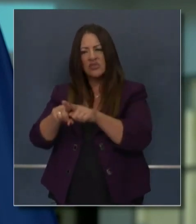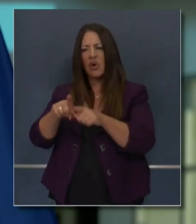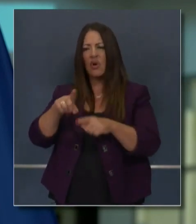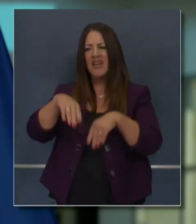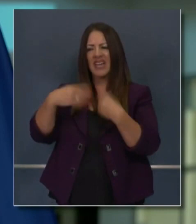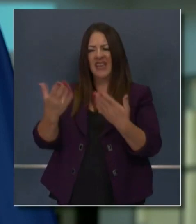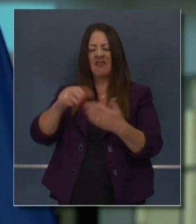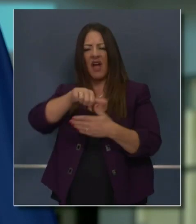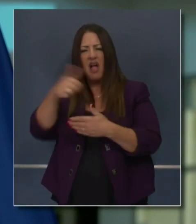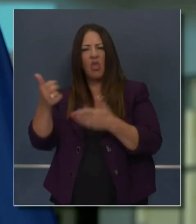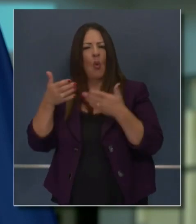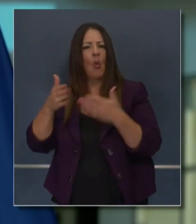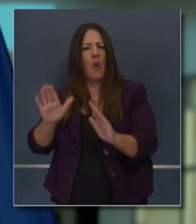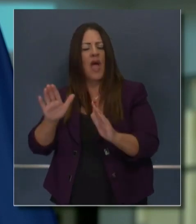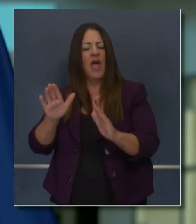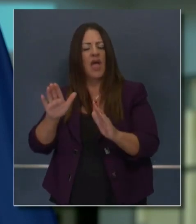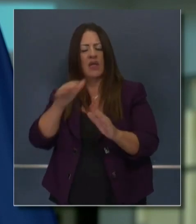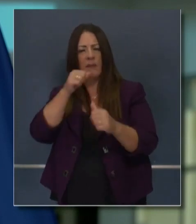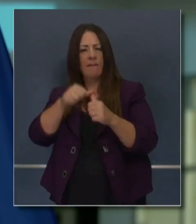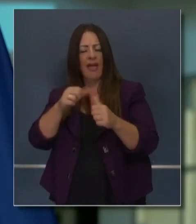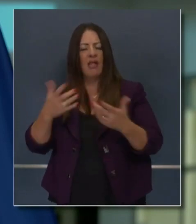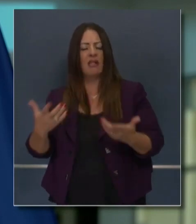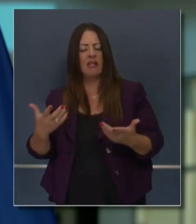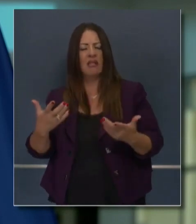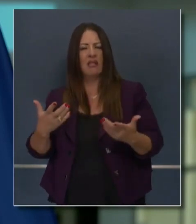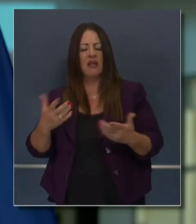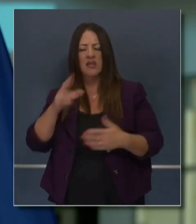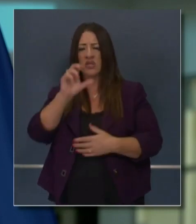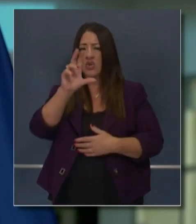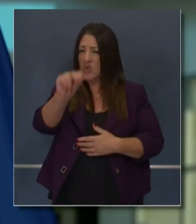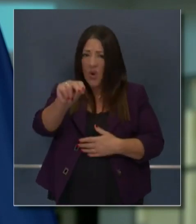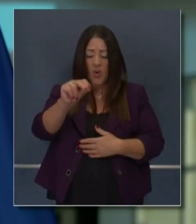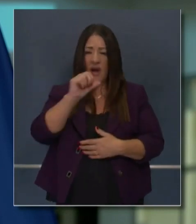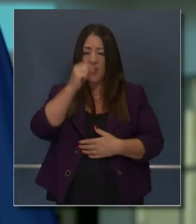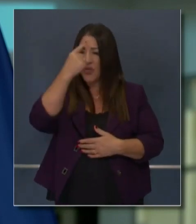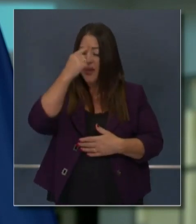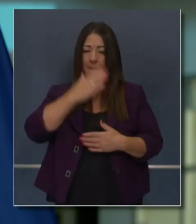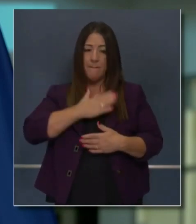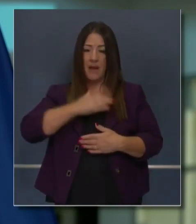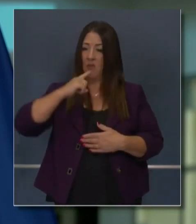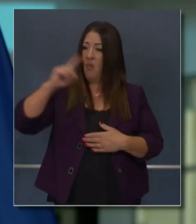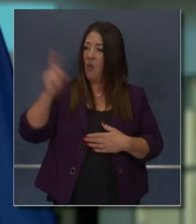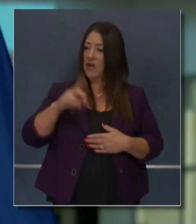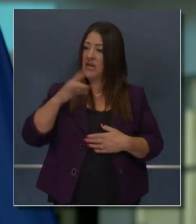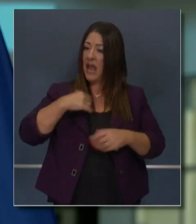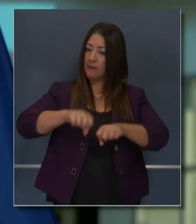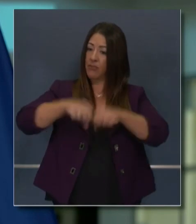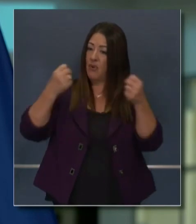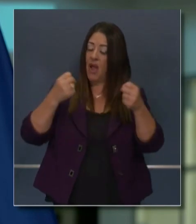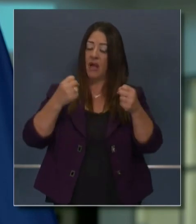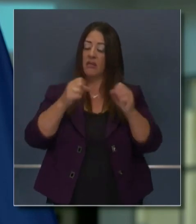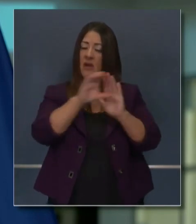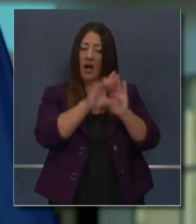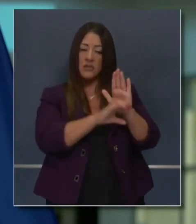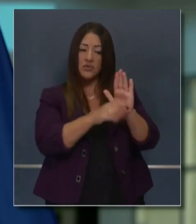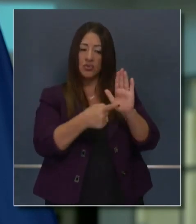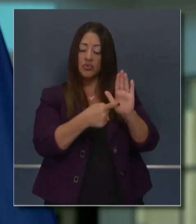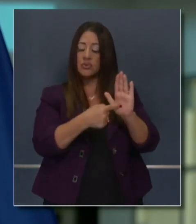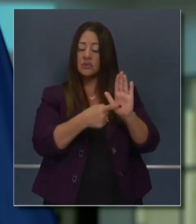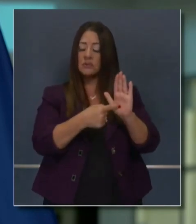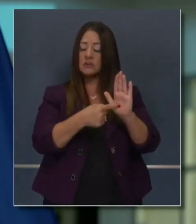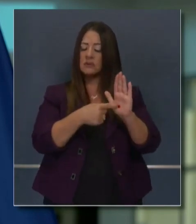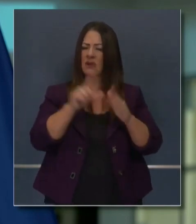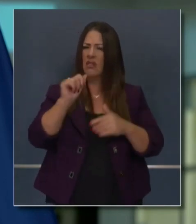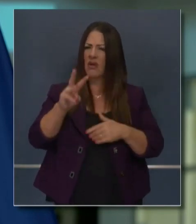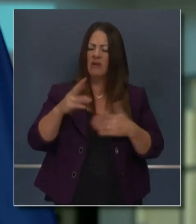safe way. And so, no, I don't think the executive order broke that spirit, nor the letter constitutional